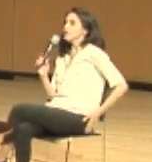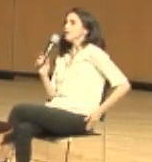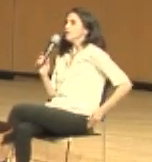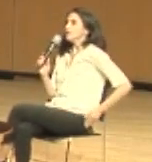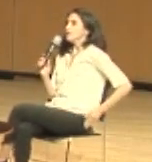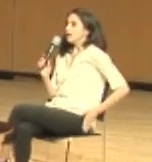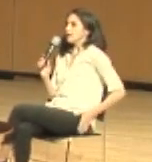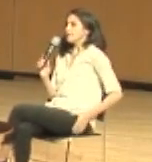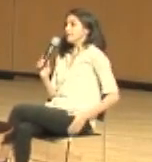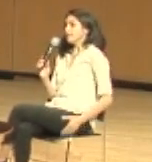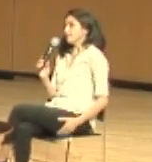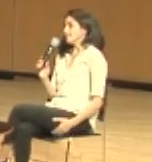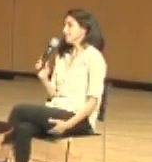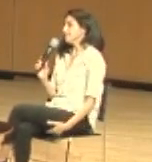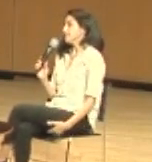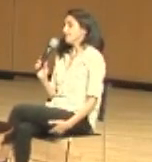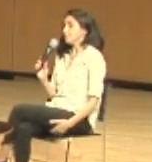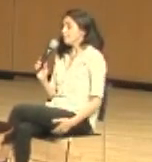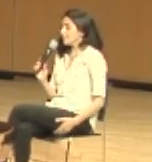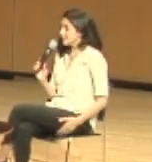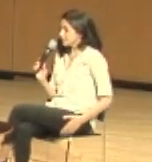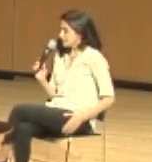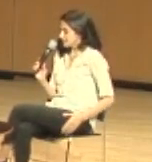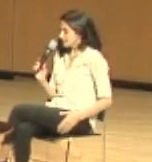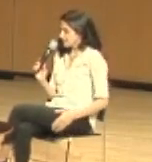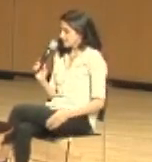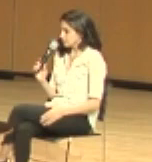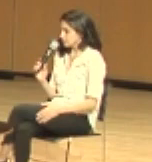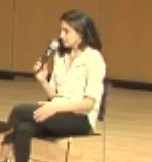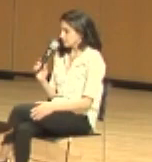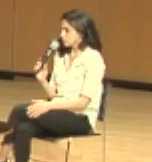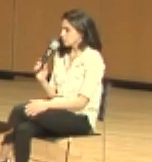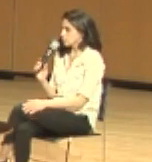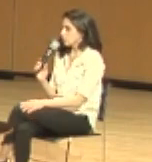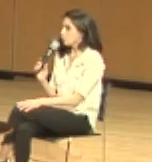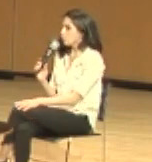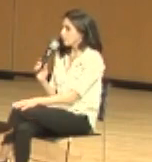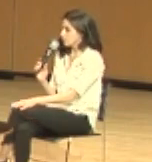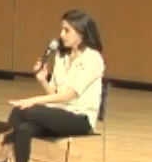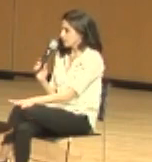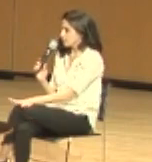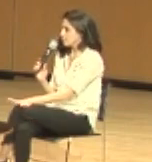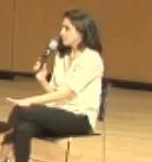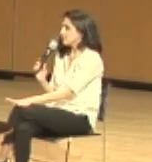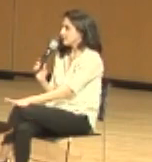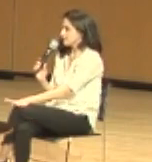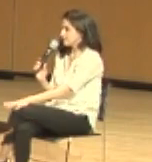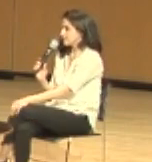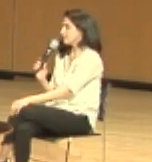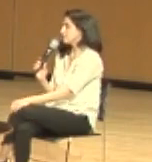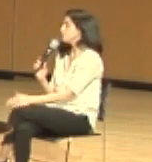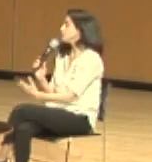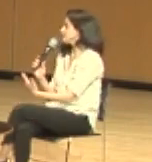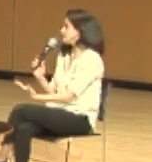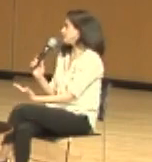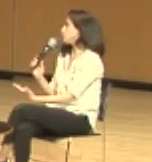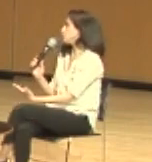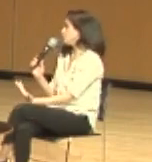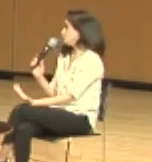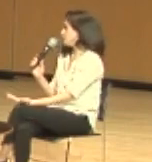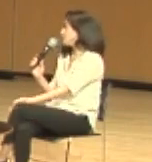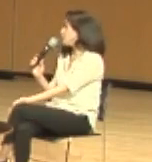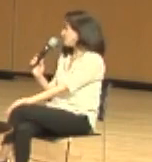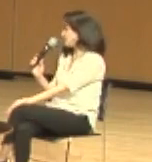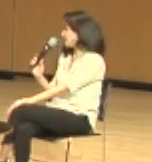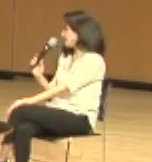you know uh there are many ways in which the world of the plays is adjacent to the